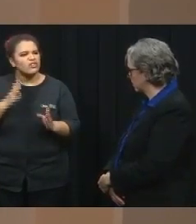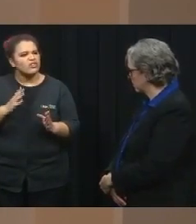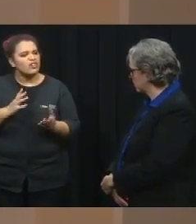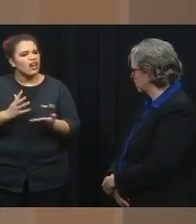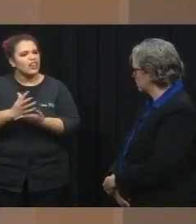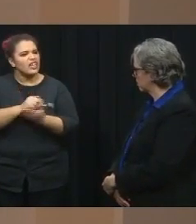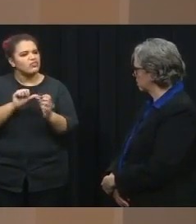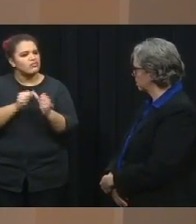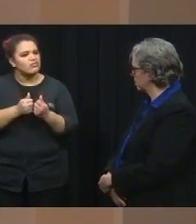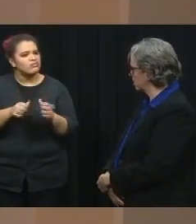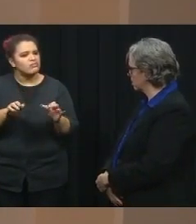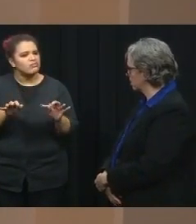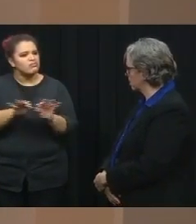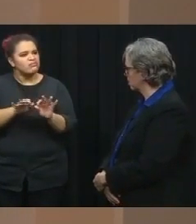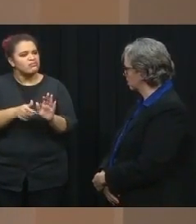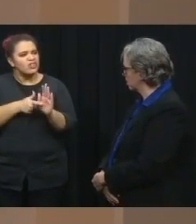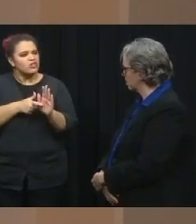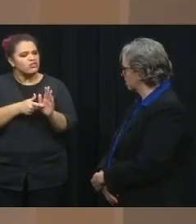now?